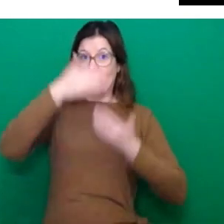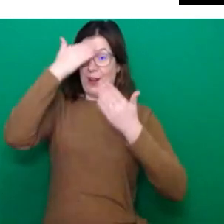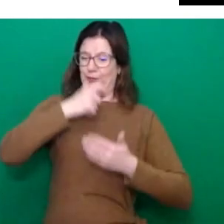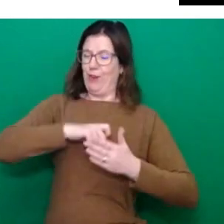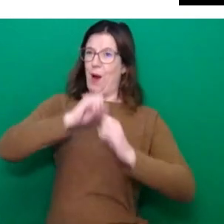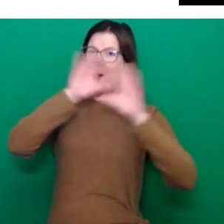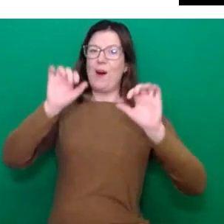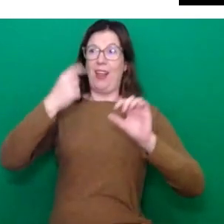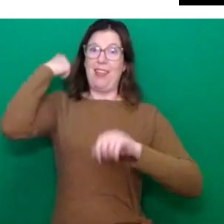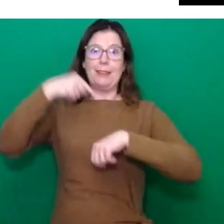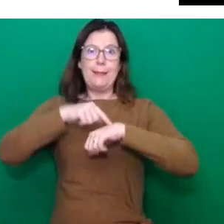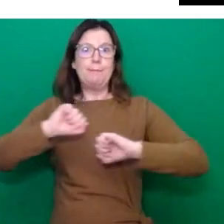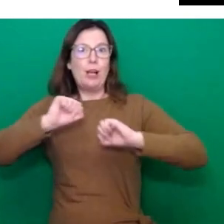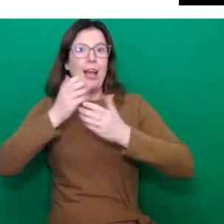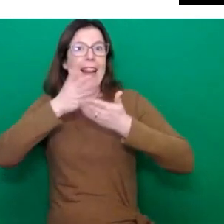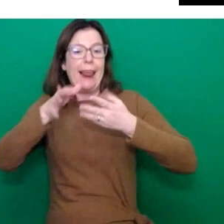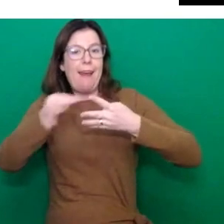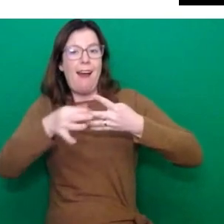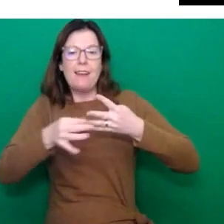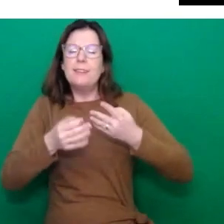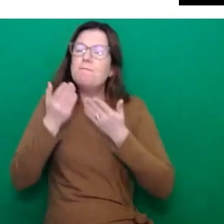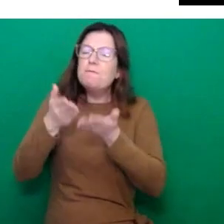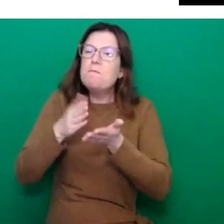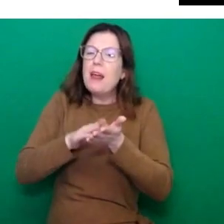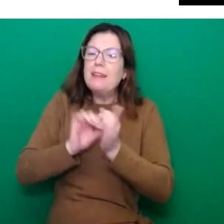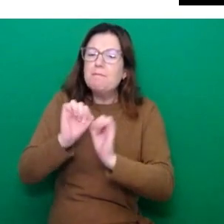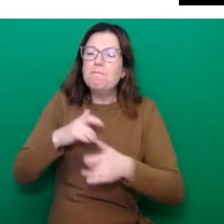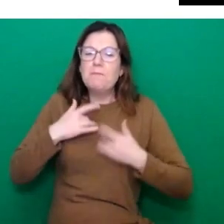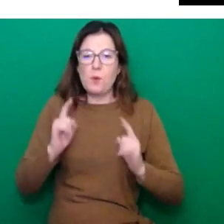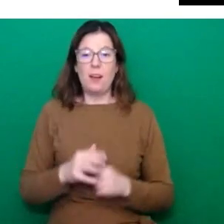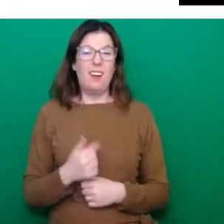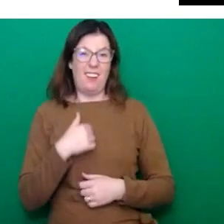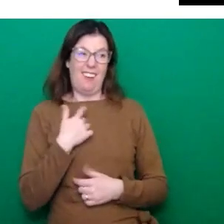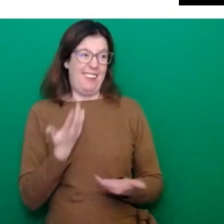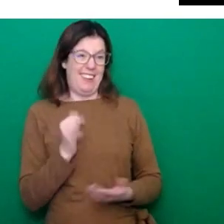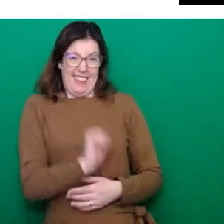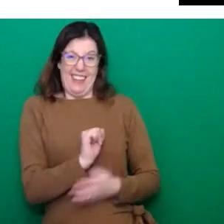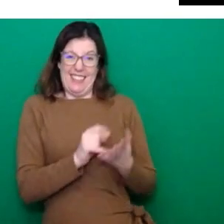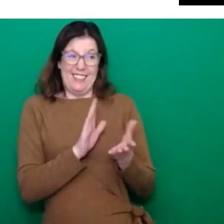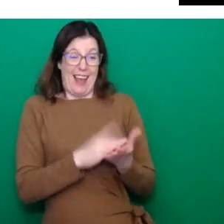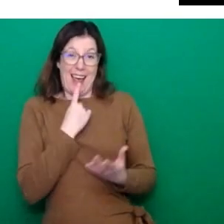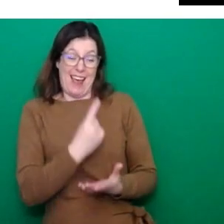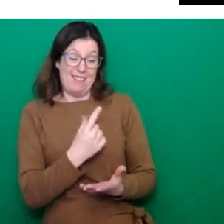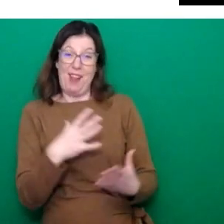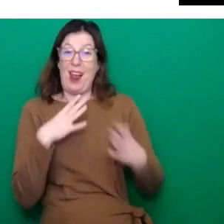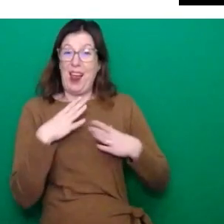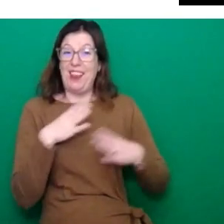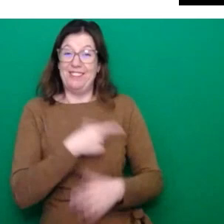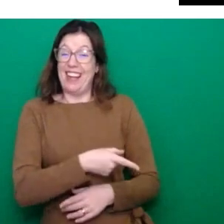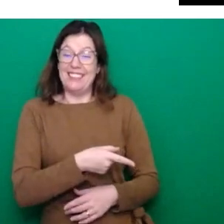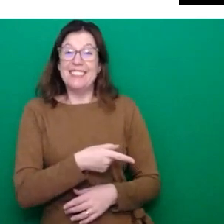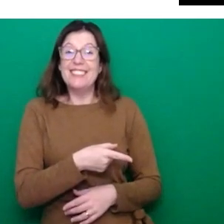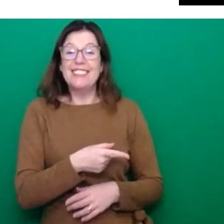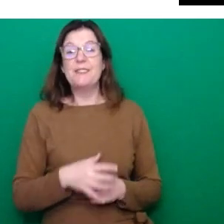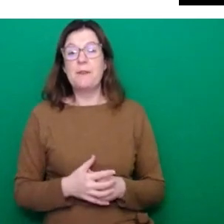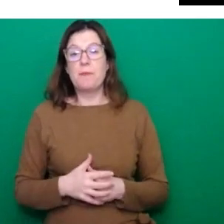Any other challenges that you encountered? I was going to say the exact same thing as Sam. So, but